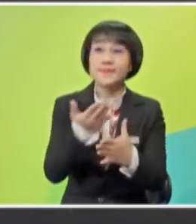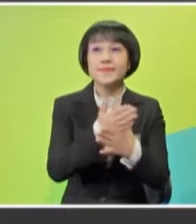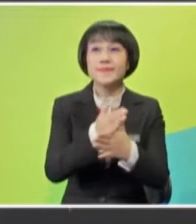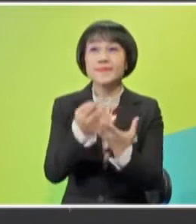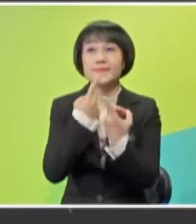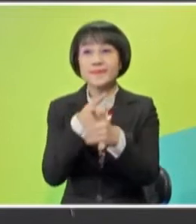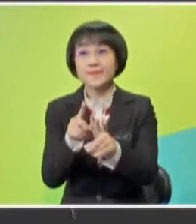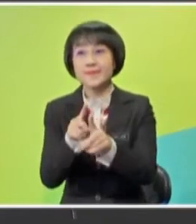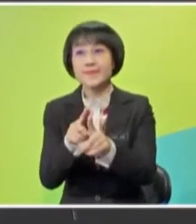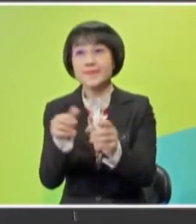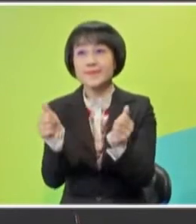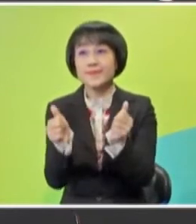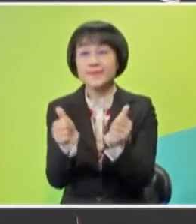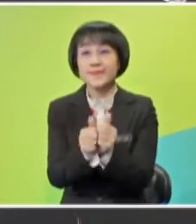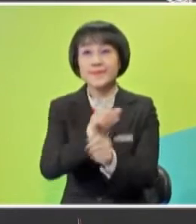with everybody.